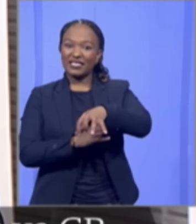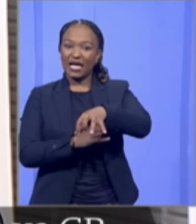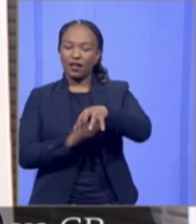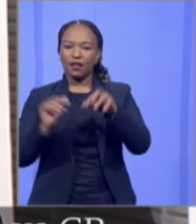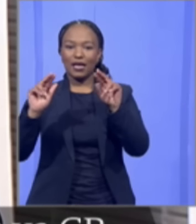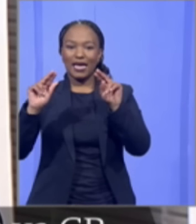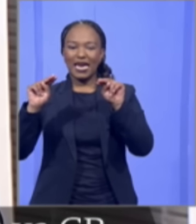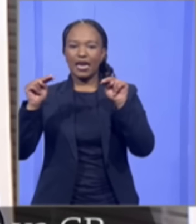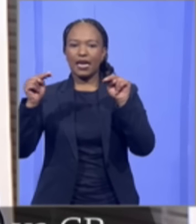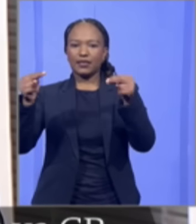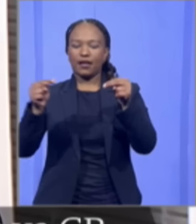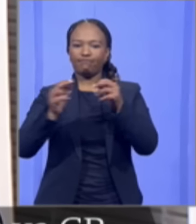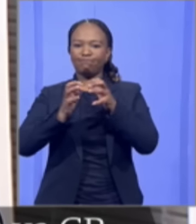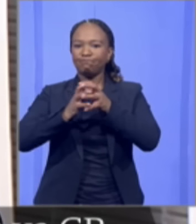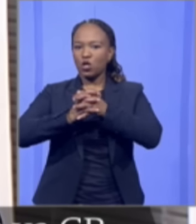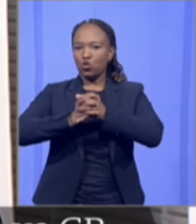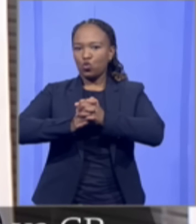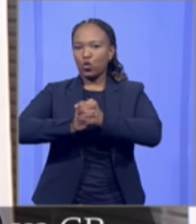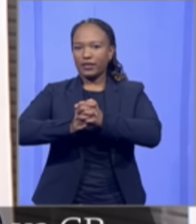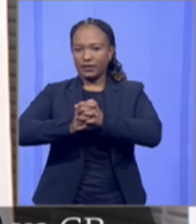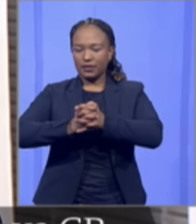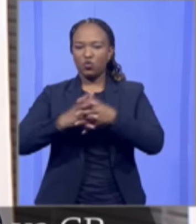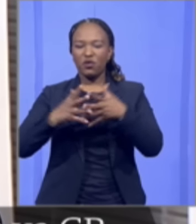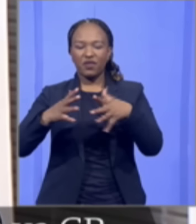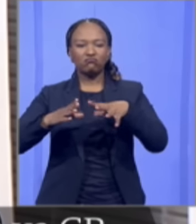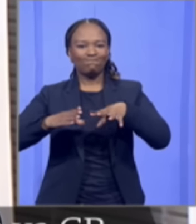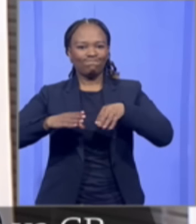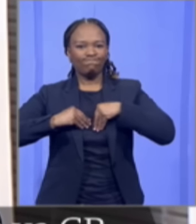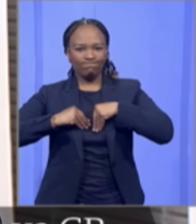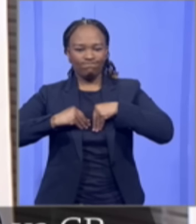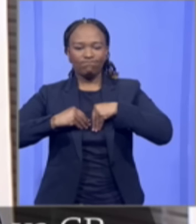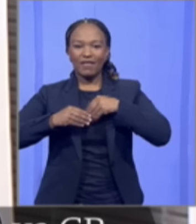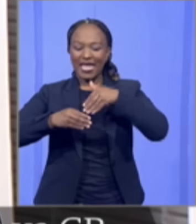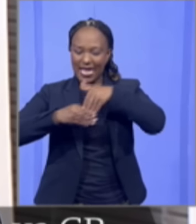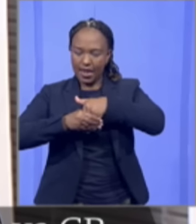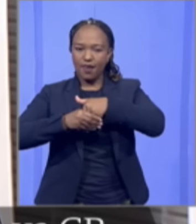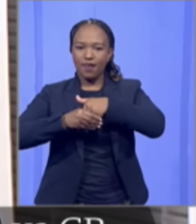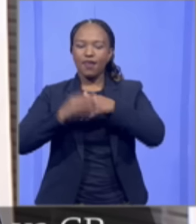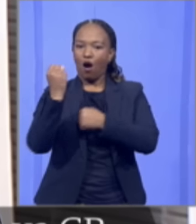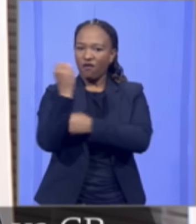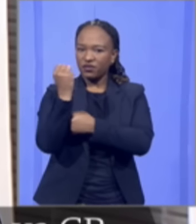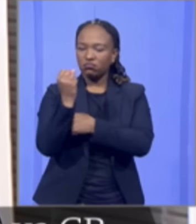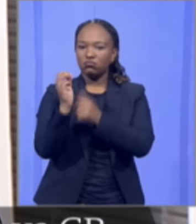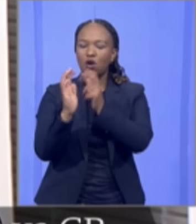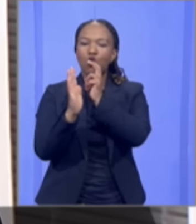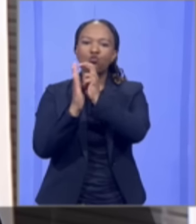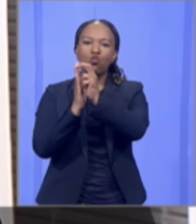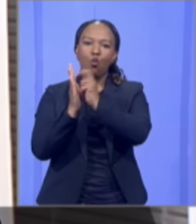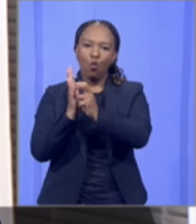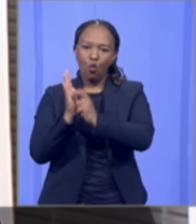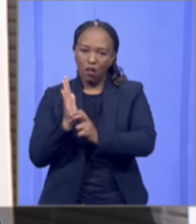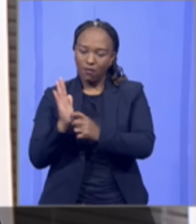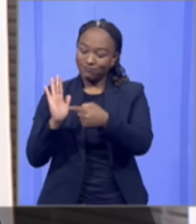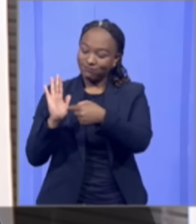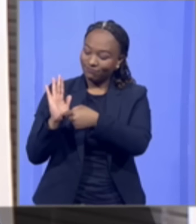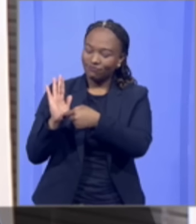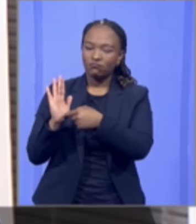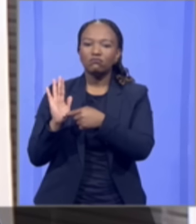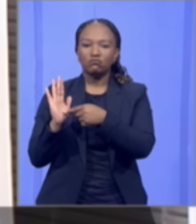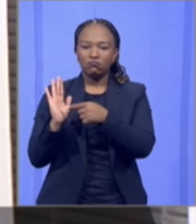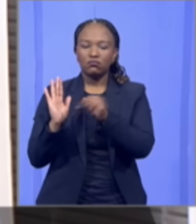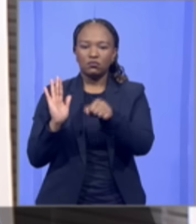we've accepted to work within the boxing ring so that we can deal with the laws and regulations that manage this form